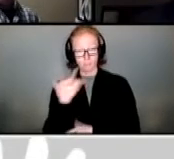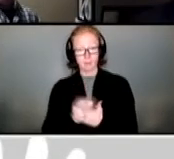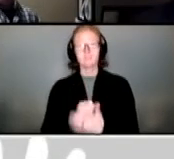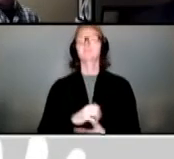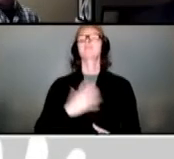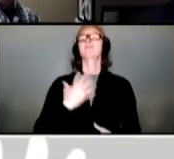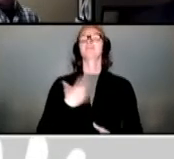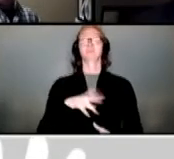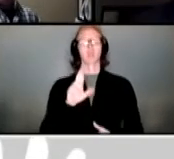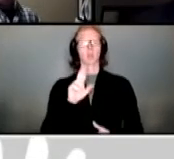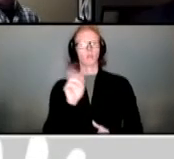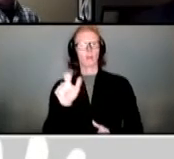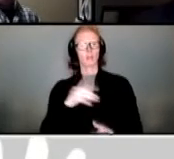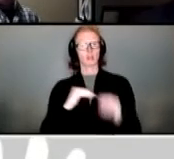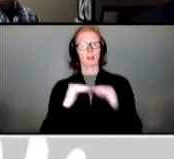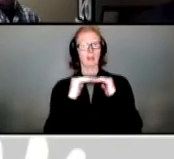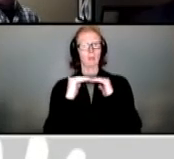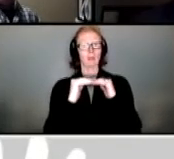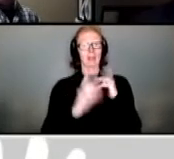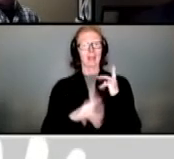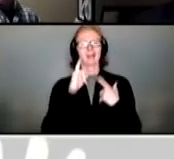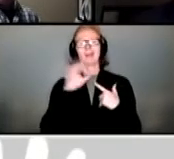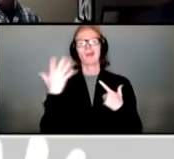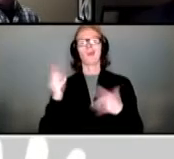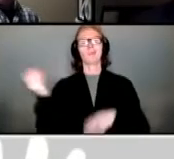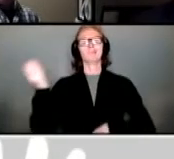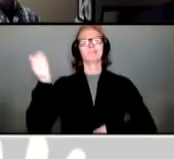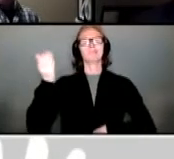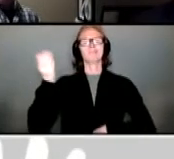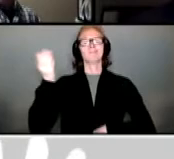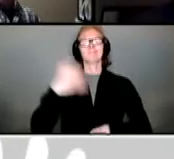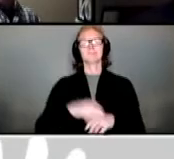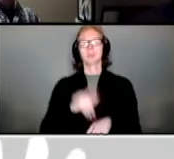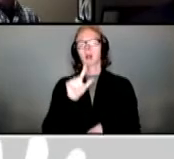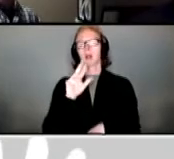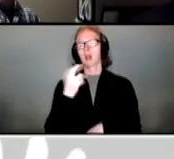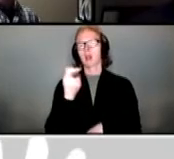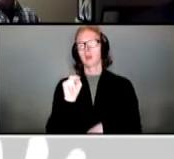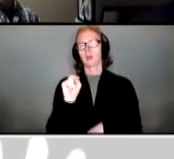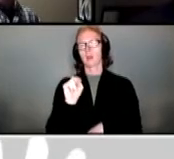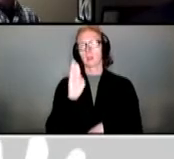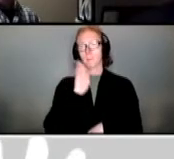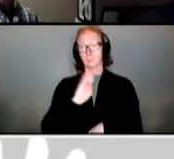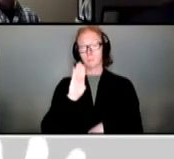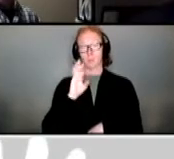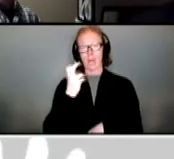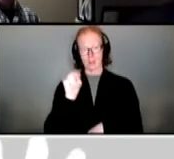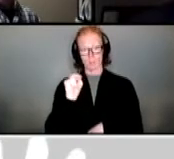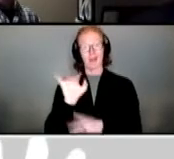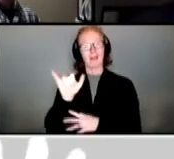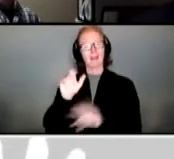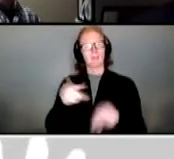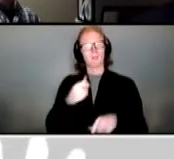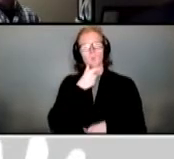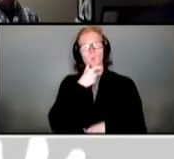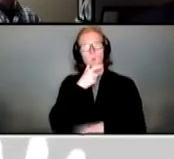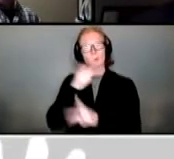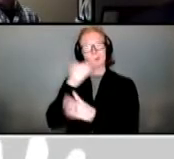Equity Subcommittee had a presentation from Lauren Brown, who is the supervisor of